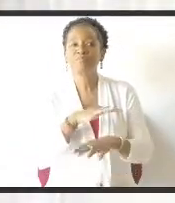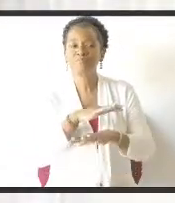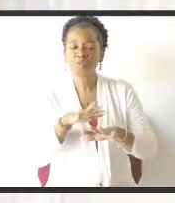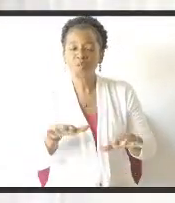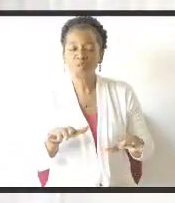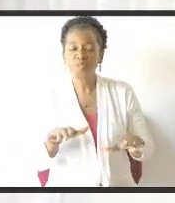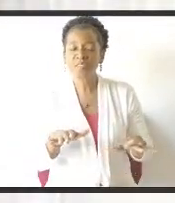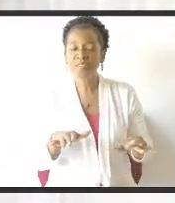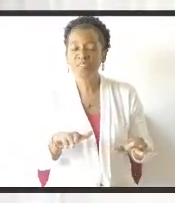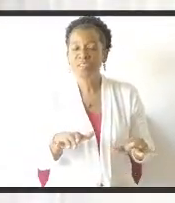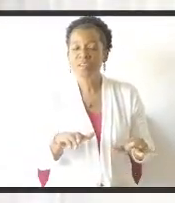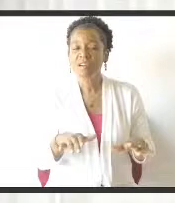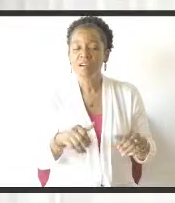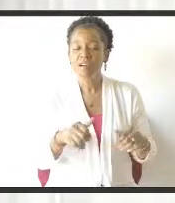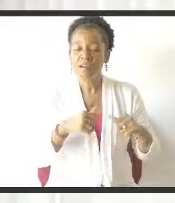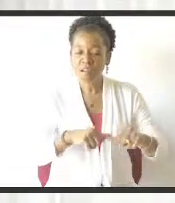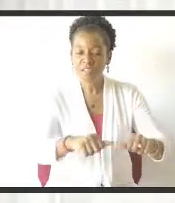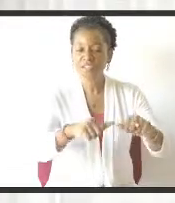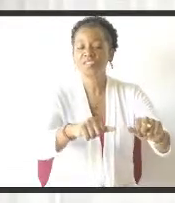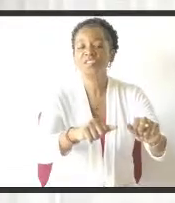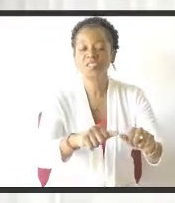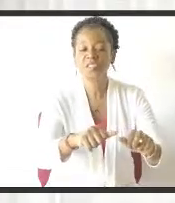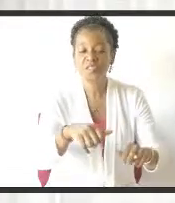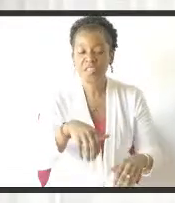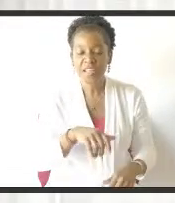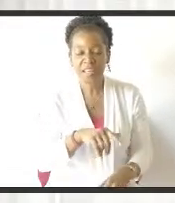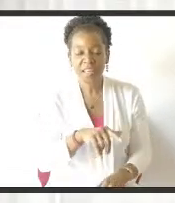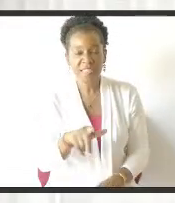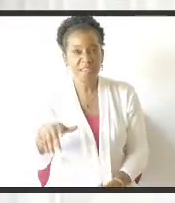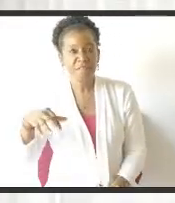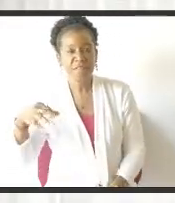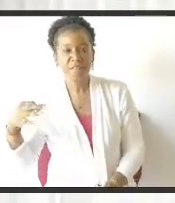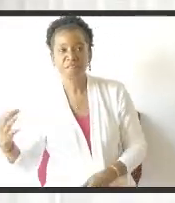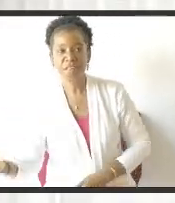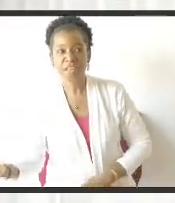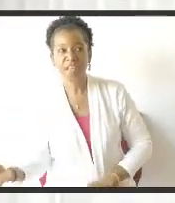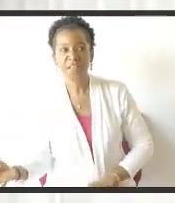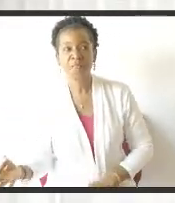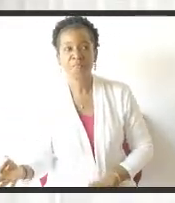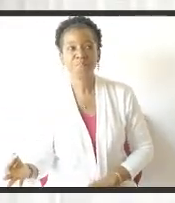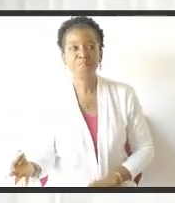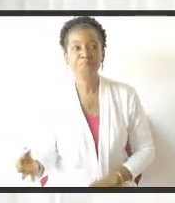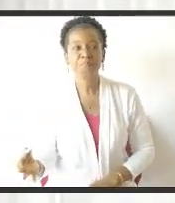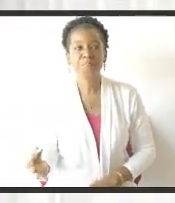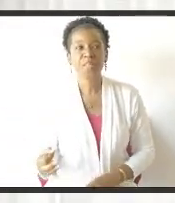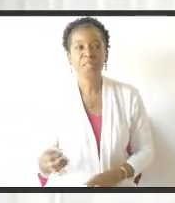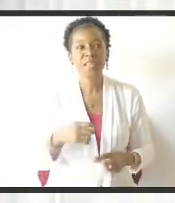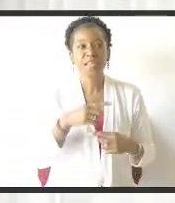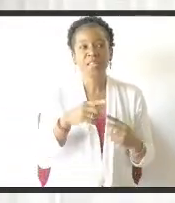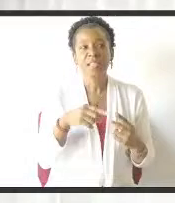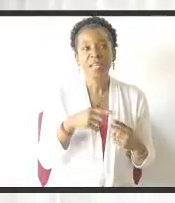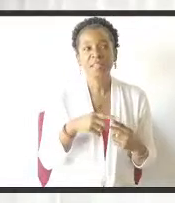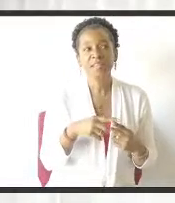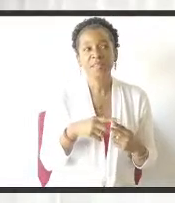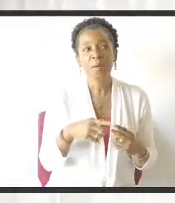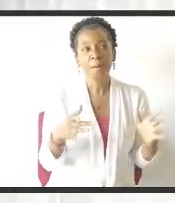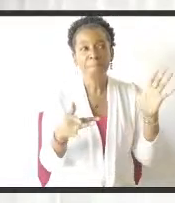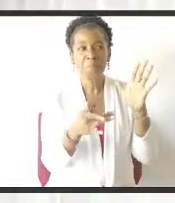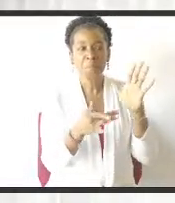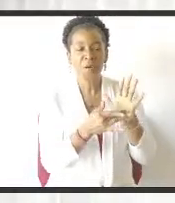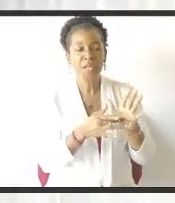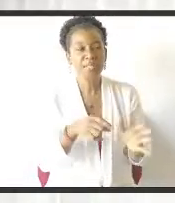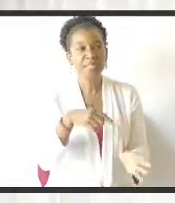course. And then he says, henceforth, there is what? Laid up for me